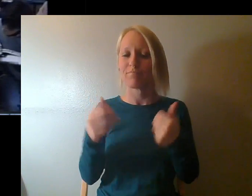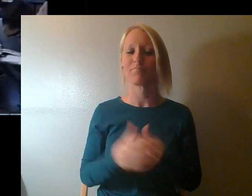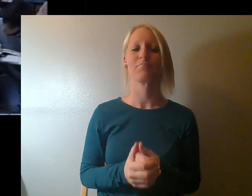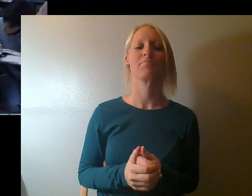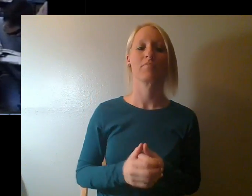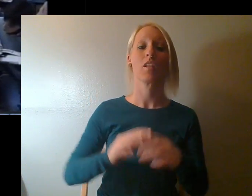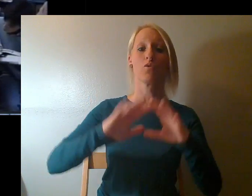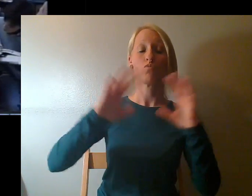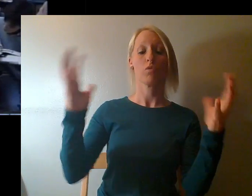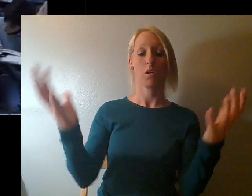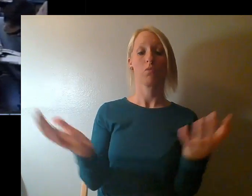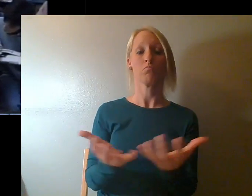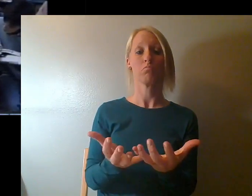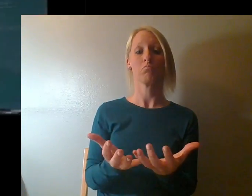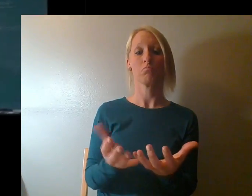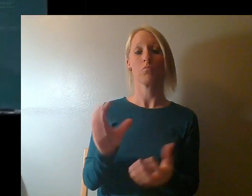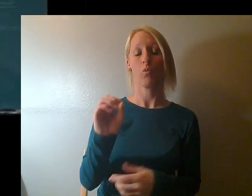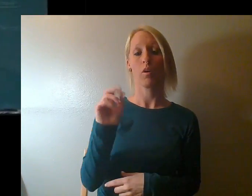Okay.